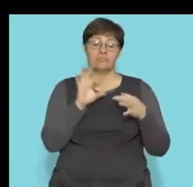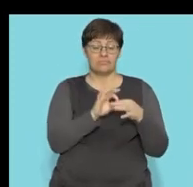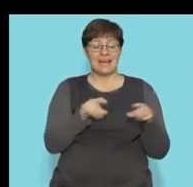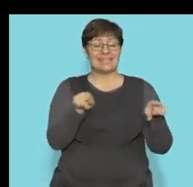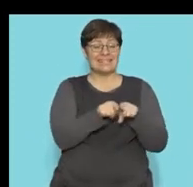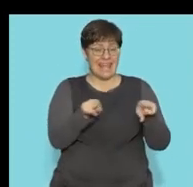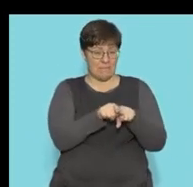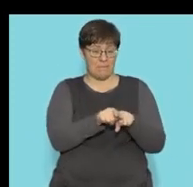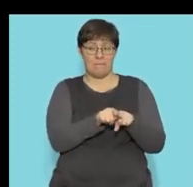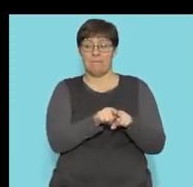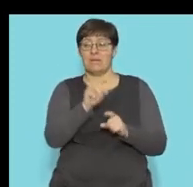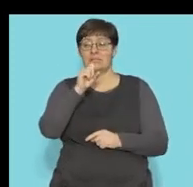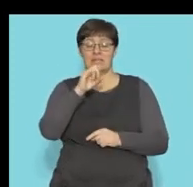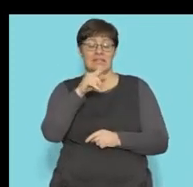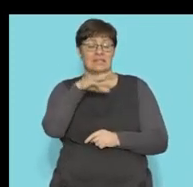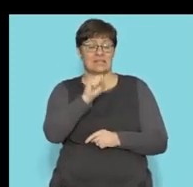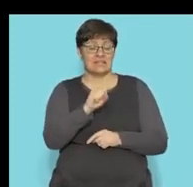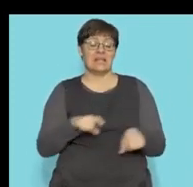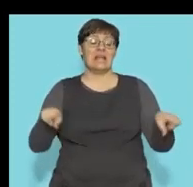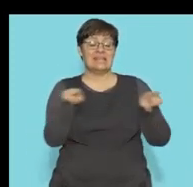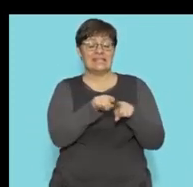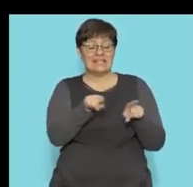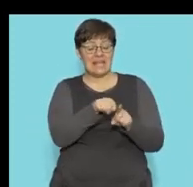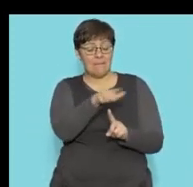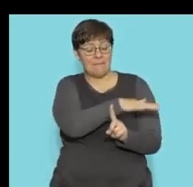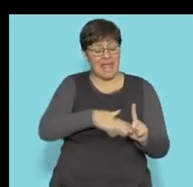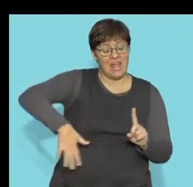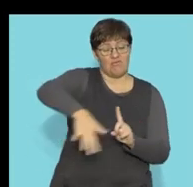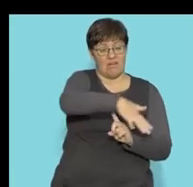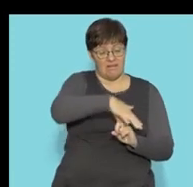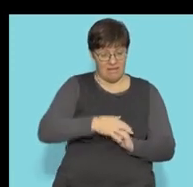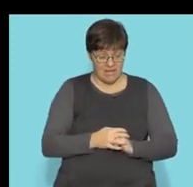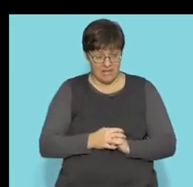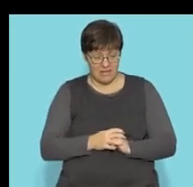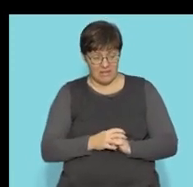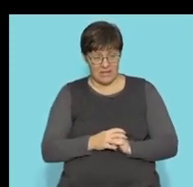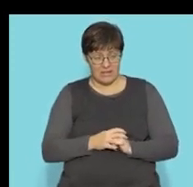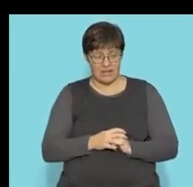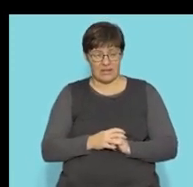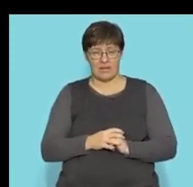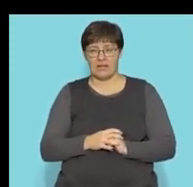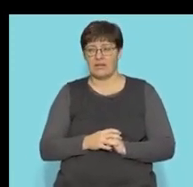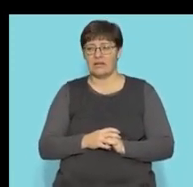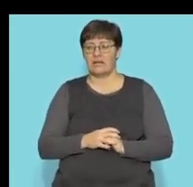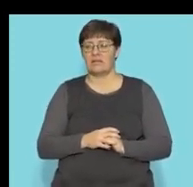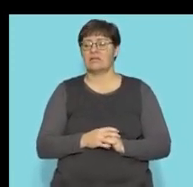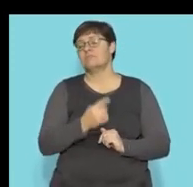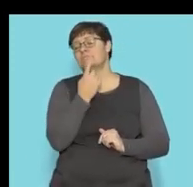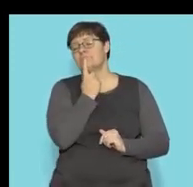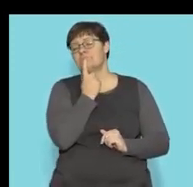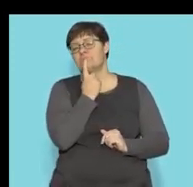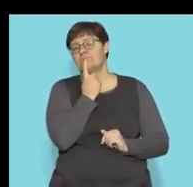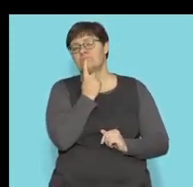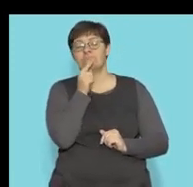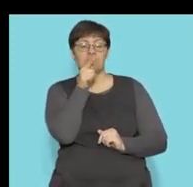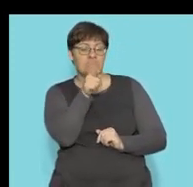same species, living in the same area, I am going to